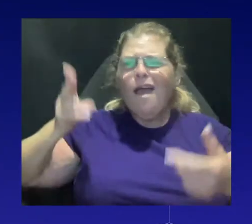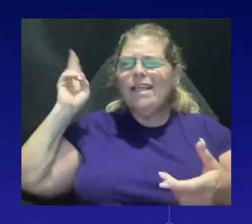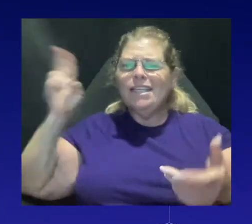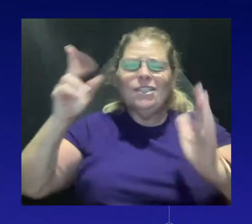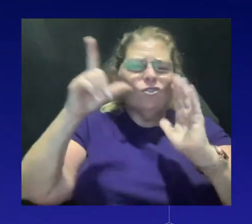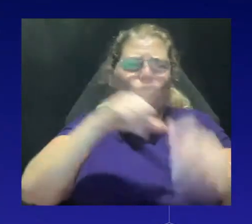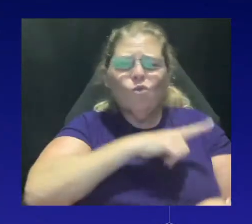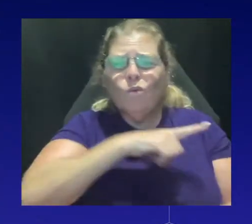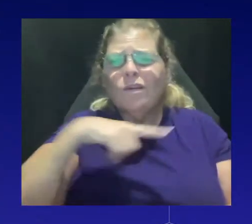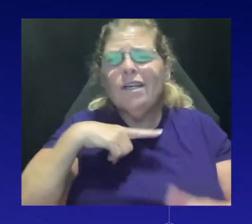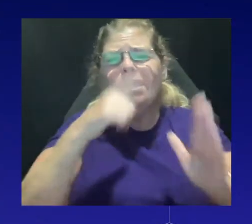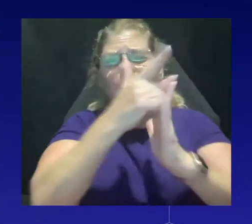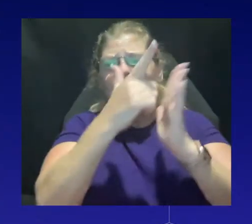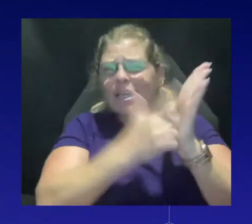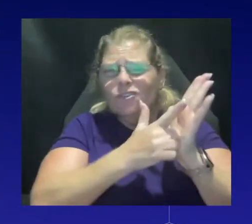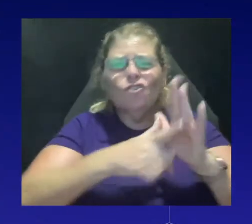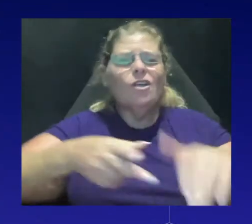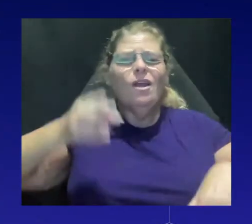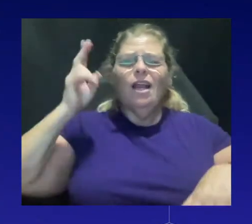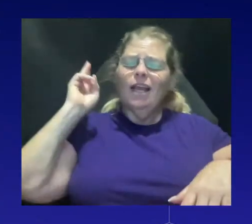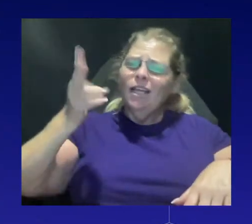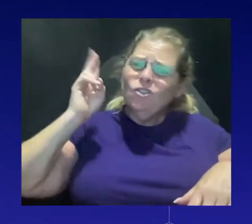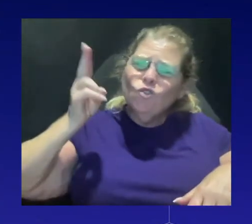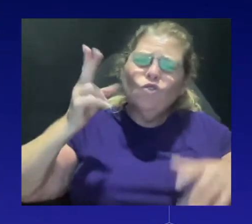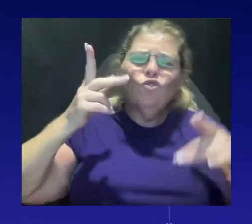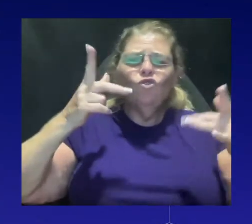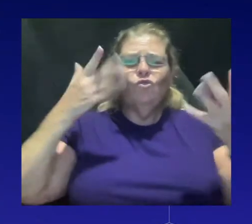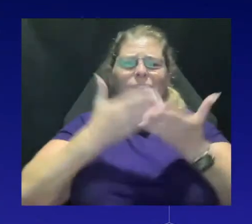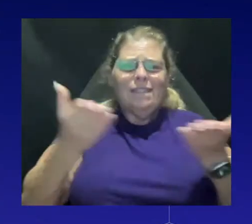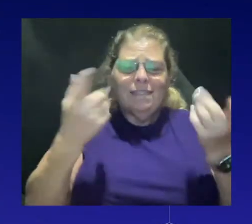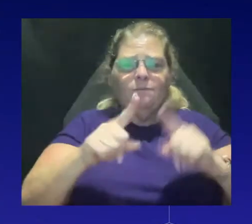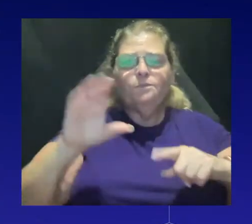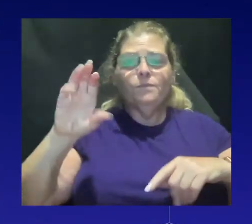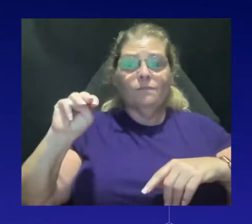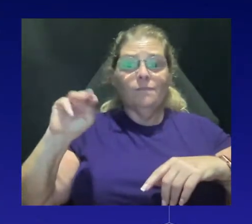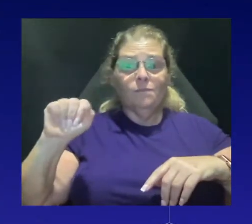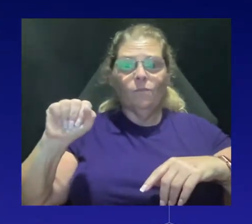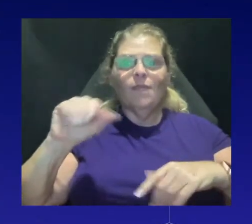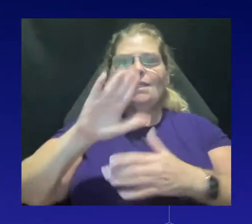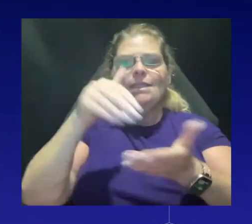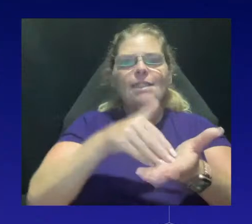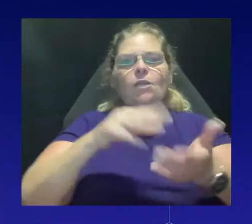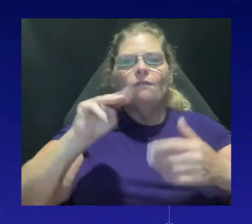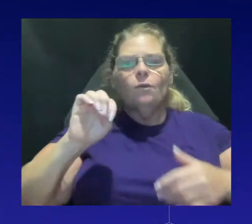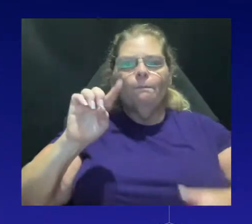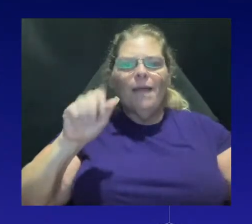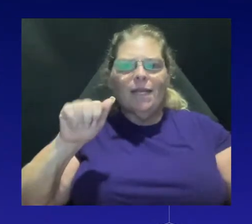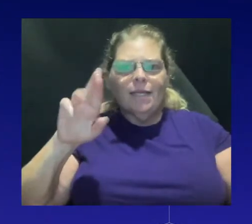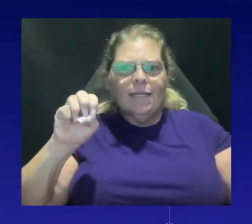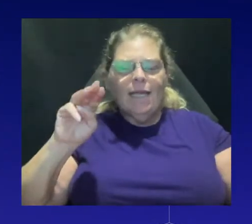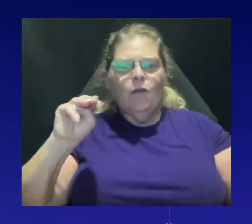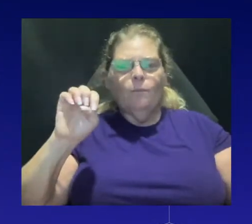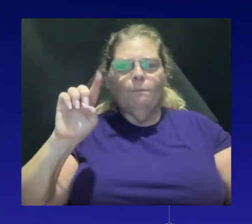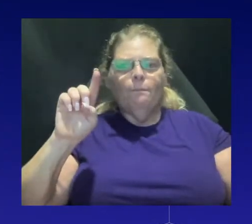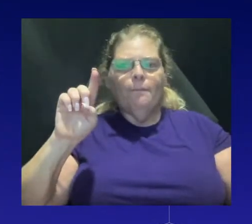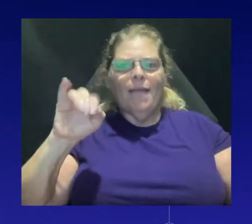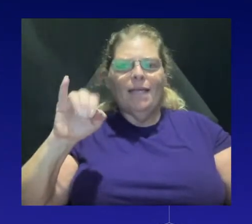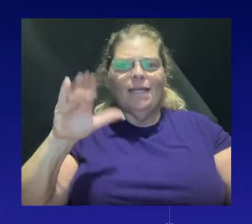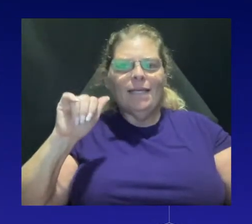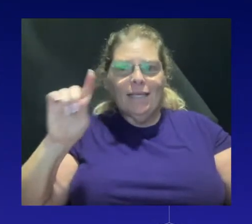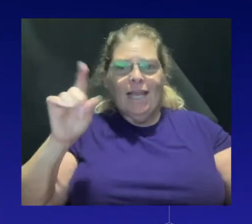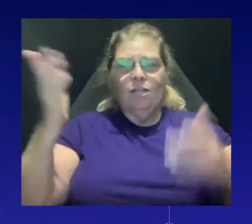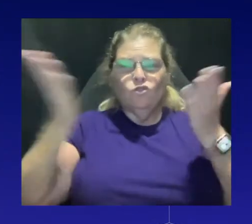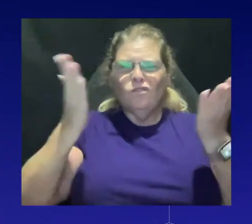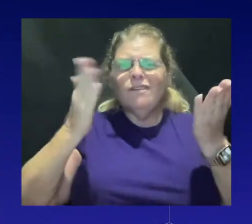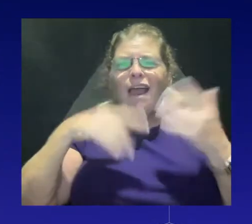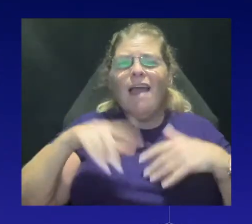this administration, we now, CMS, which is the Center for Medicare and Medicaid Services, now covers over 160 million